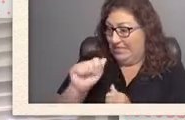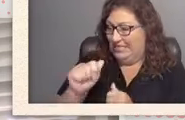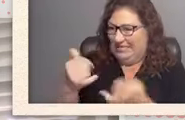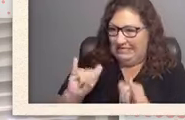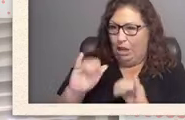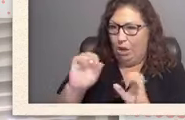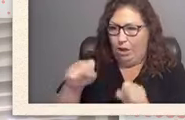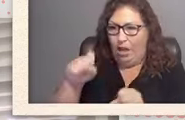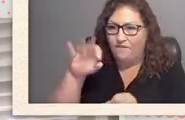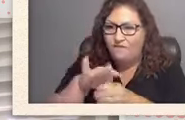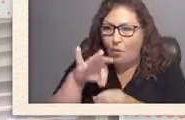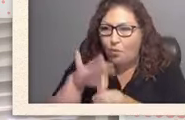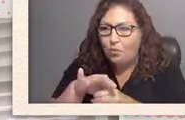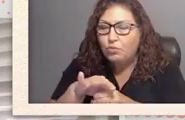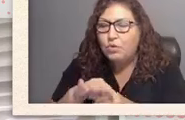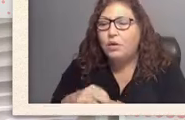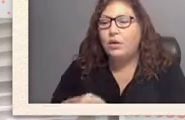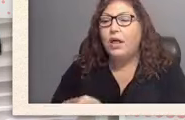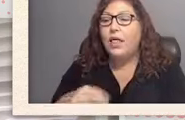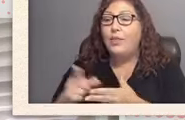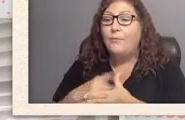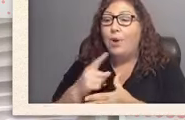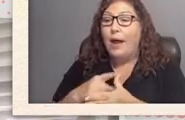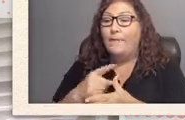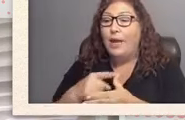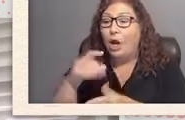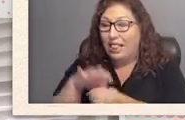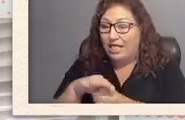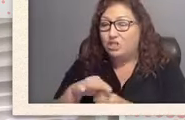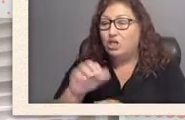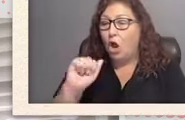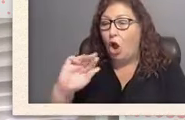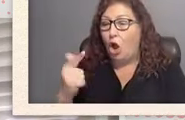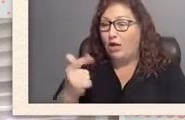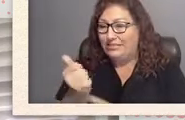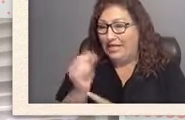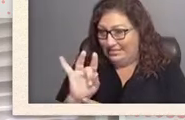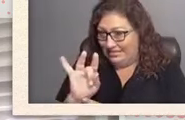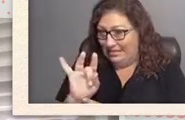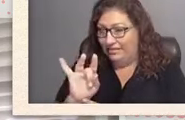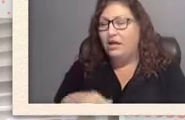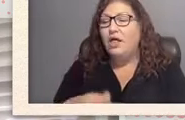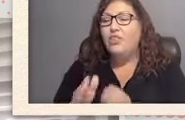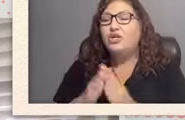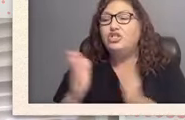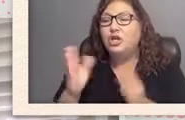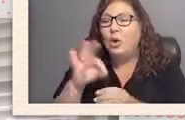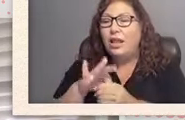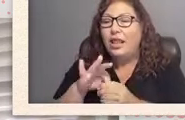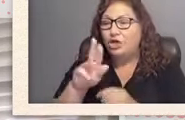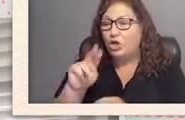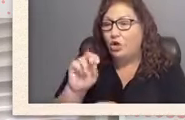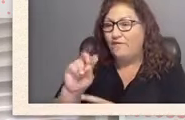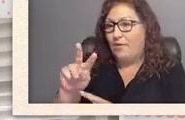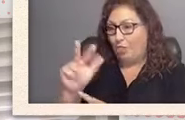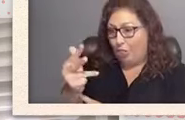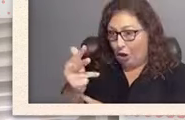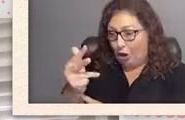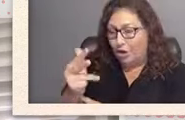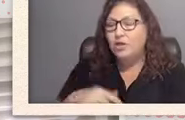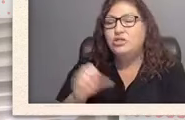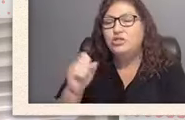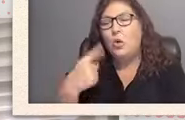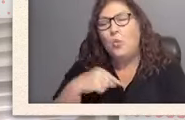vote? The primary election is August 18th, I believe. The general election is November 3rd. So we have a little